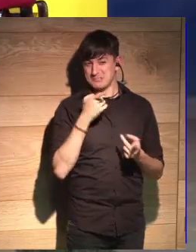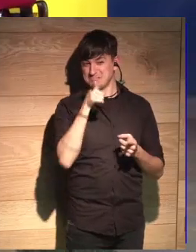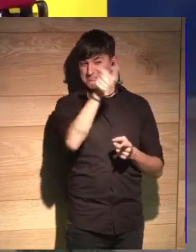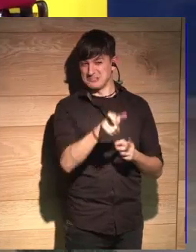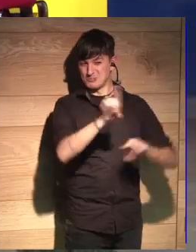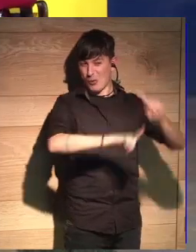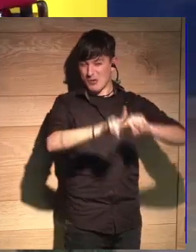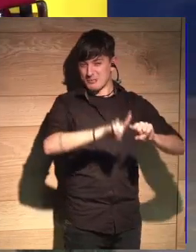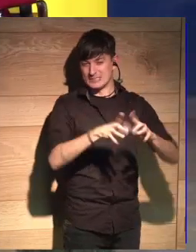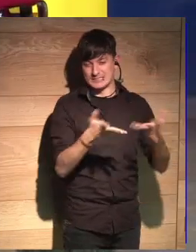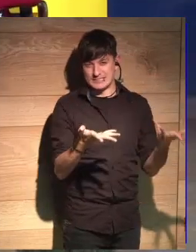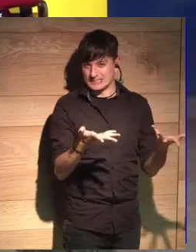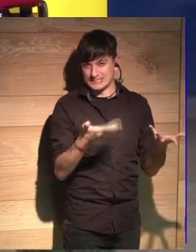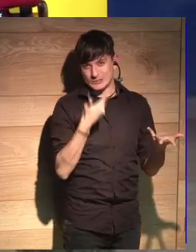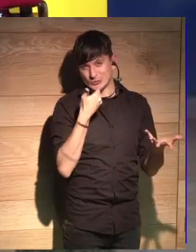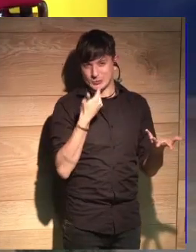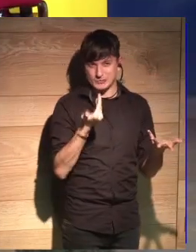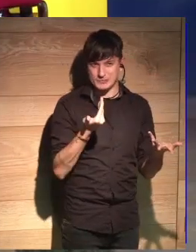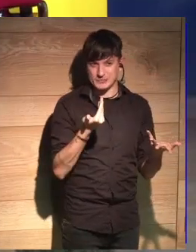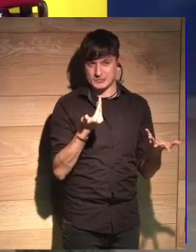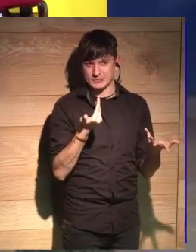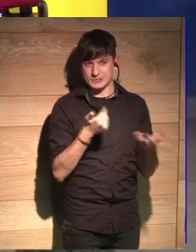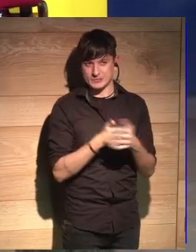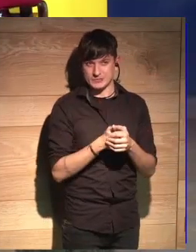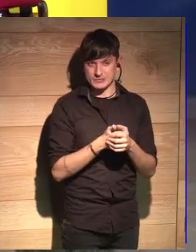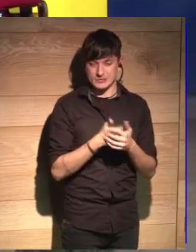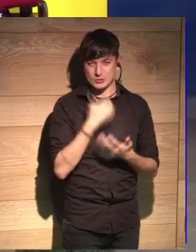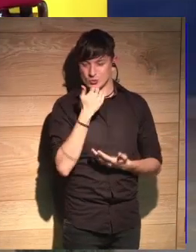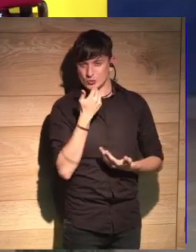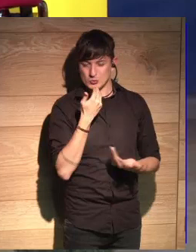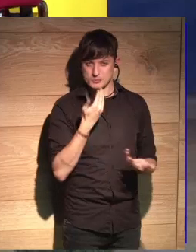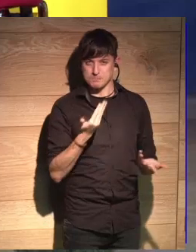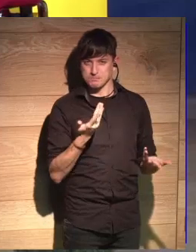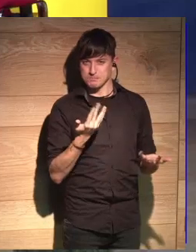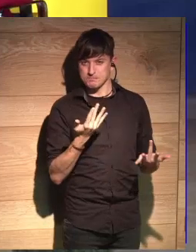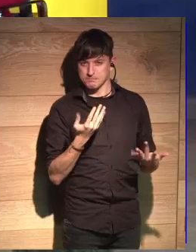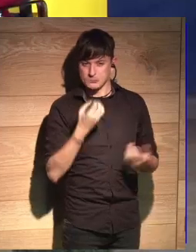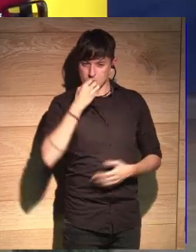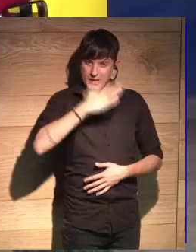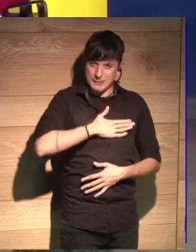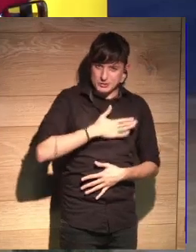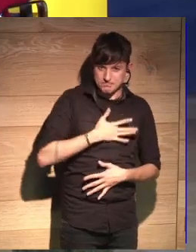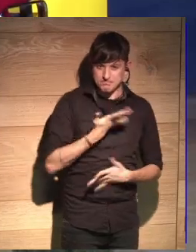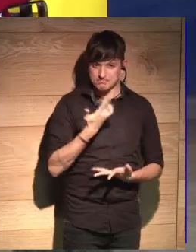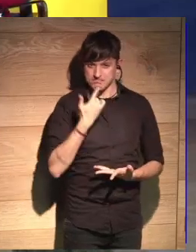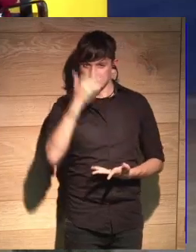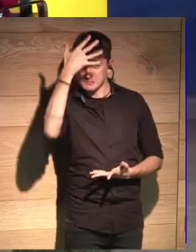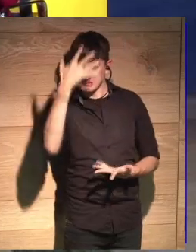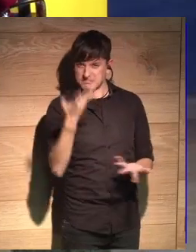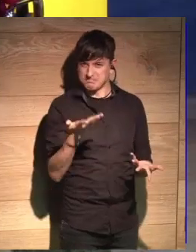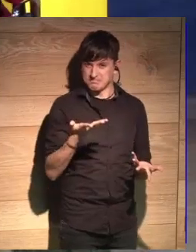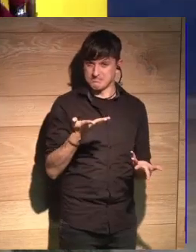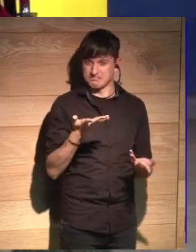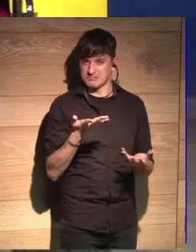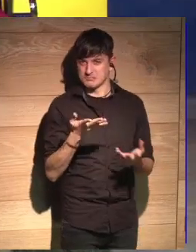Well, because you said that you have 3 different kind of president in the United States in your history. So you